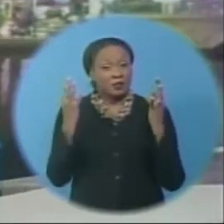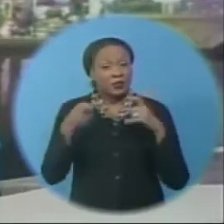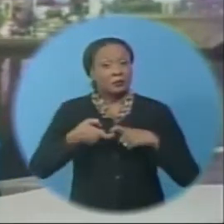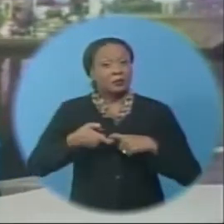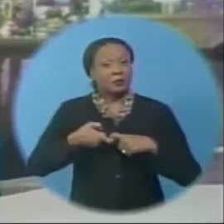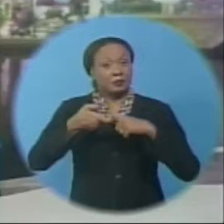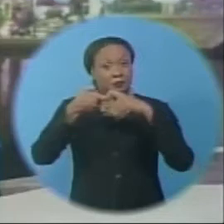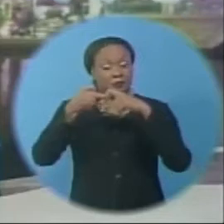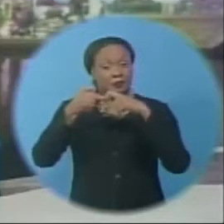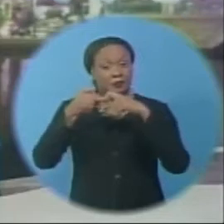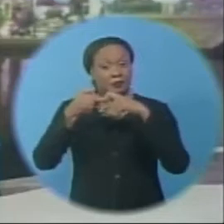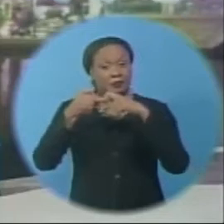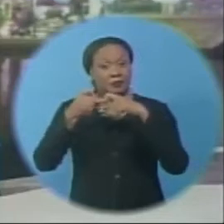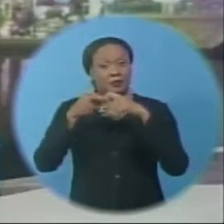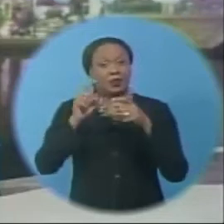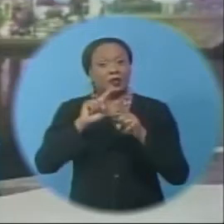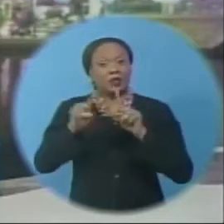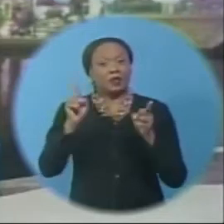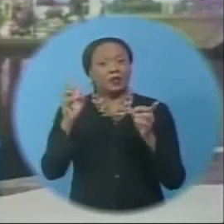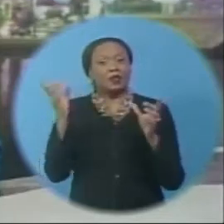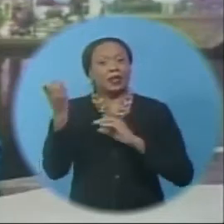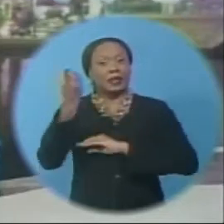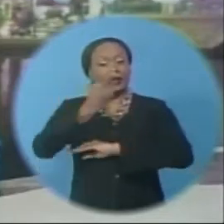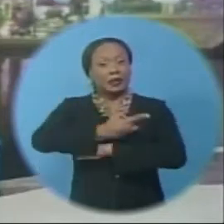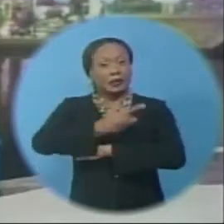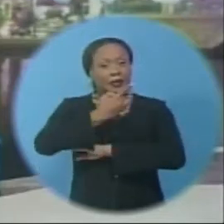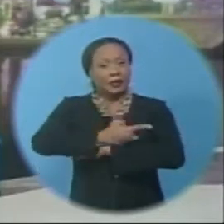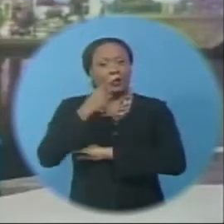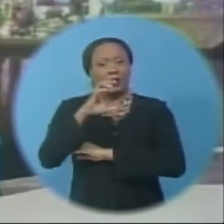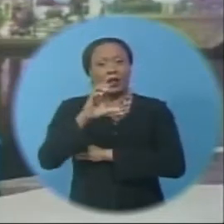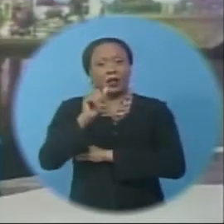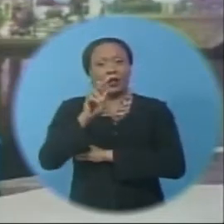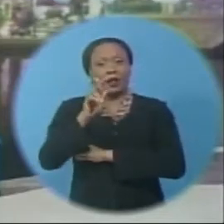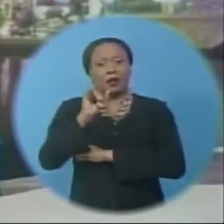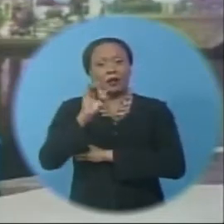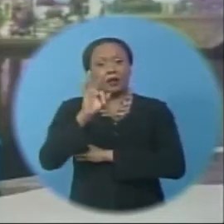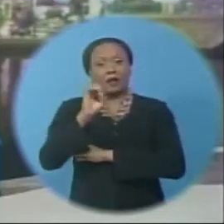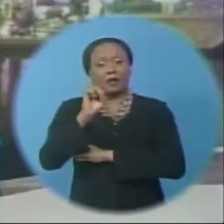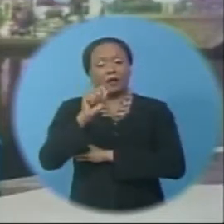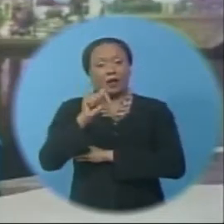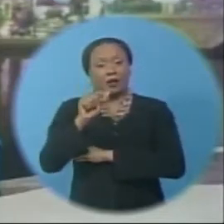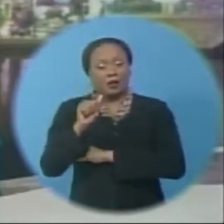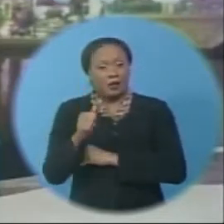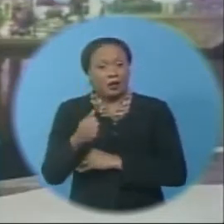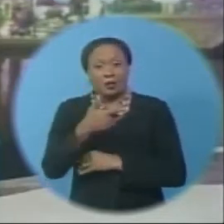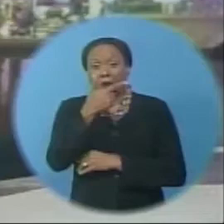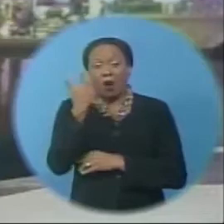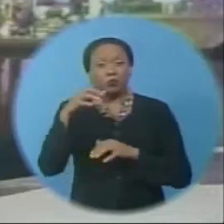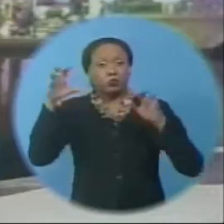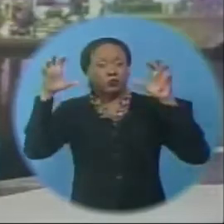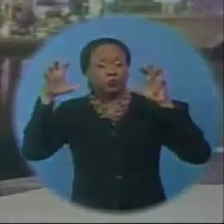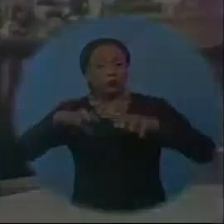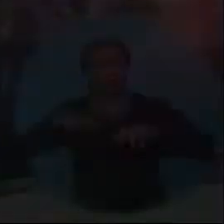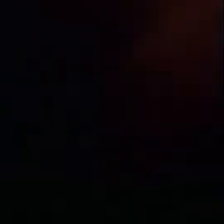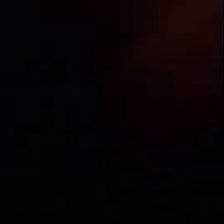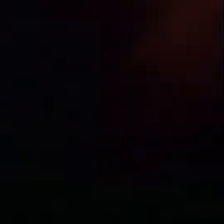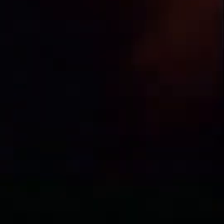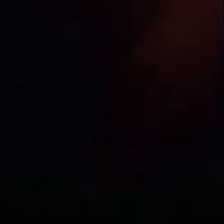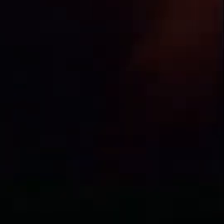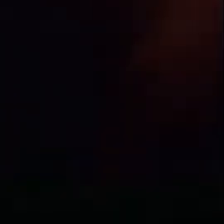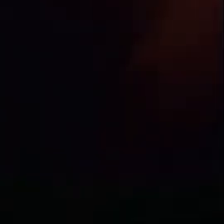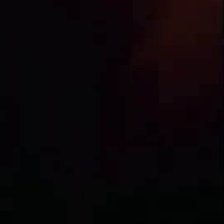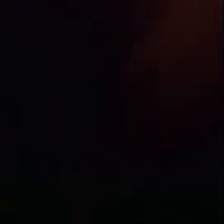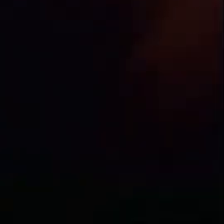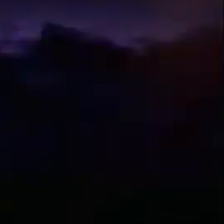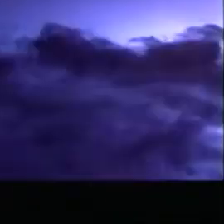of the biggest cultural spectacles in its history, an uninvited visitor briefly threatened to spoil the party as he